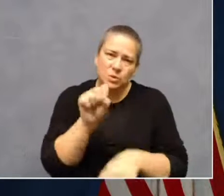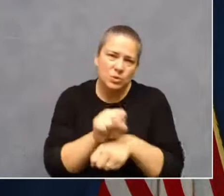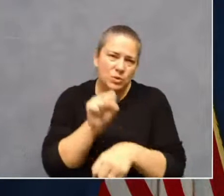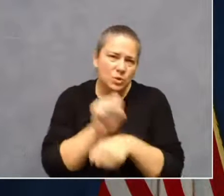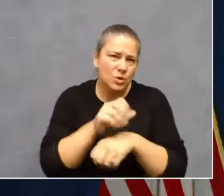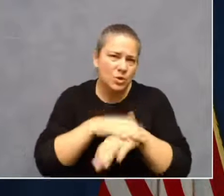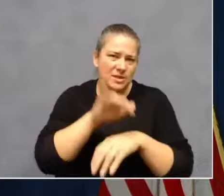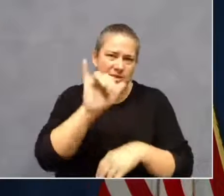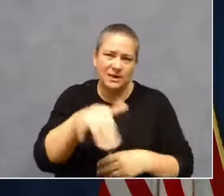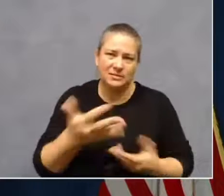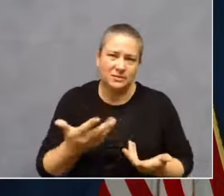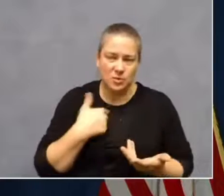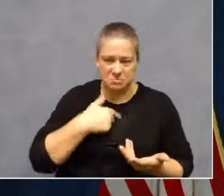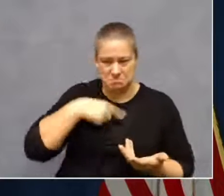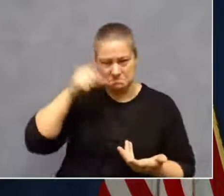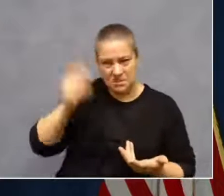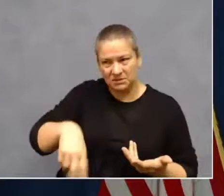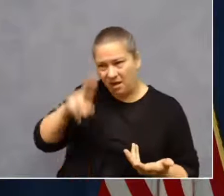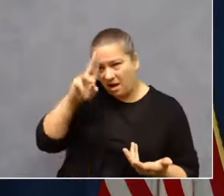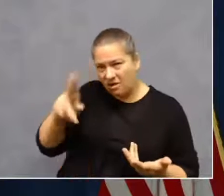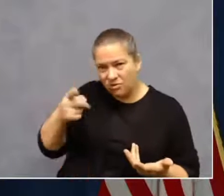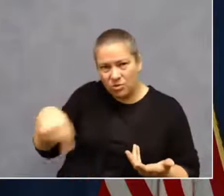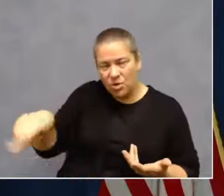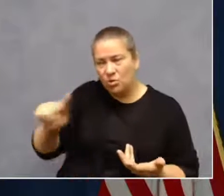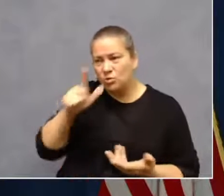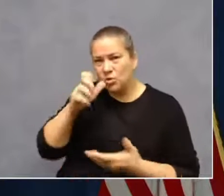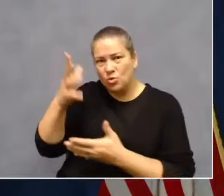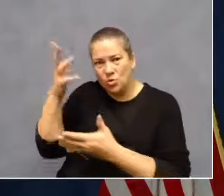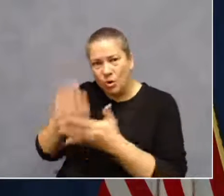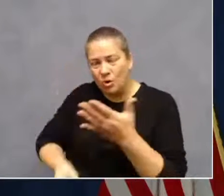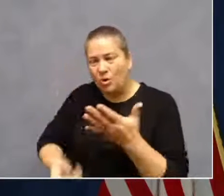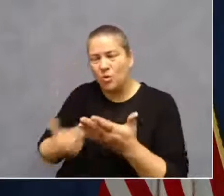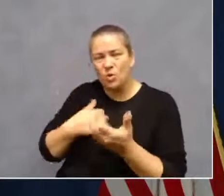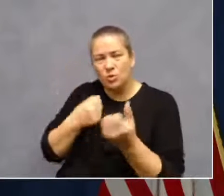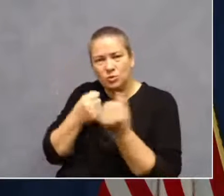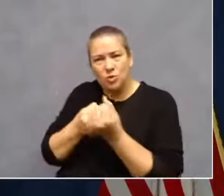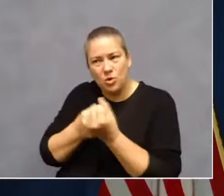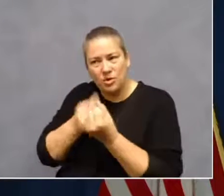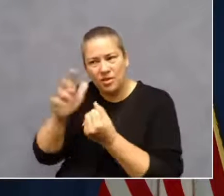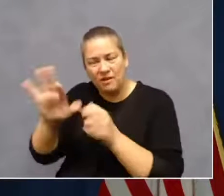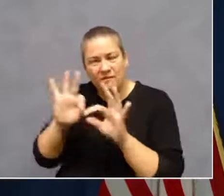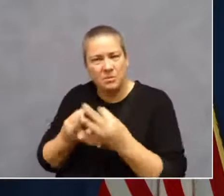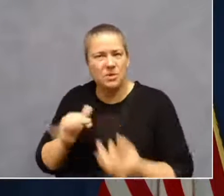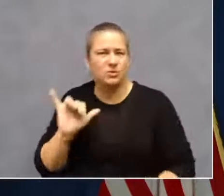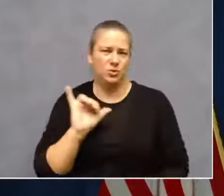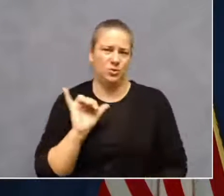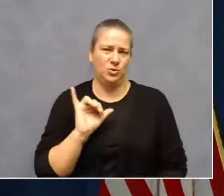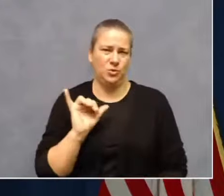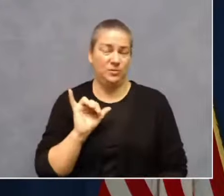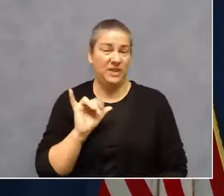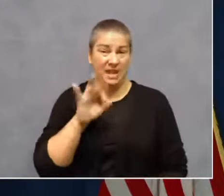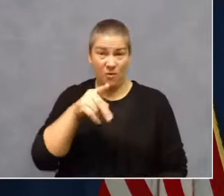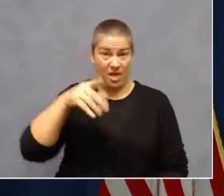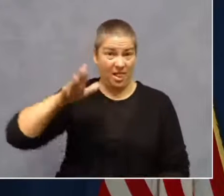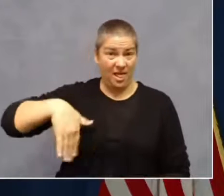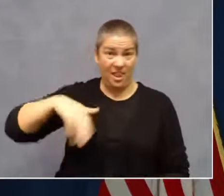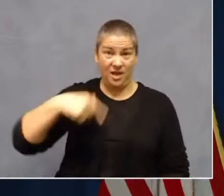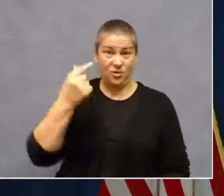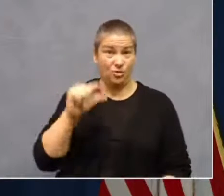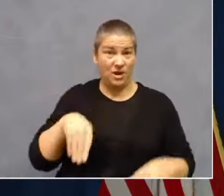that we've lost and to support their families. So if you haven't been lighting your home up green, why don't we start doing it